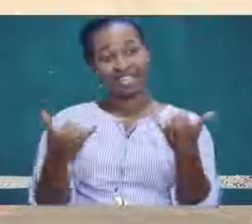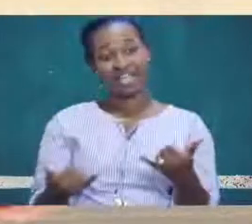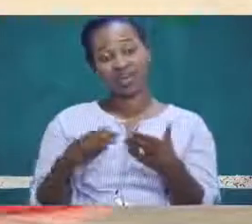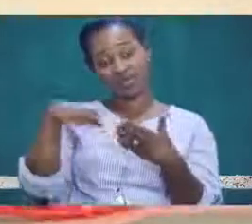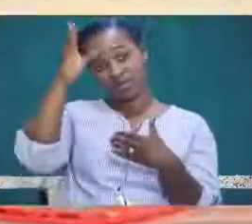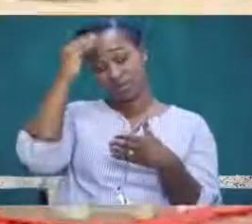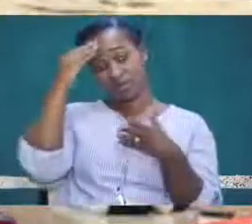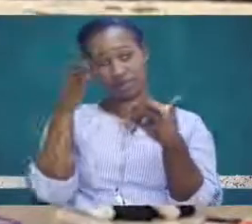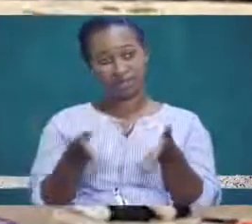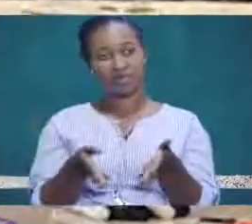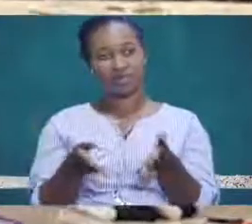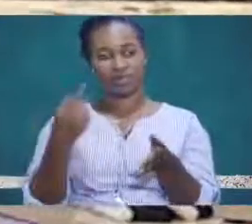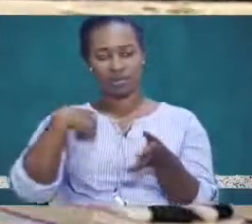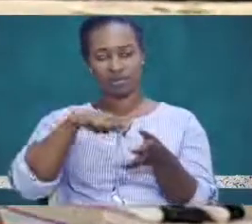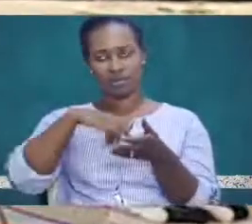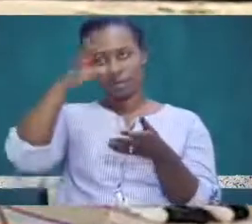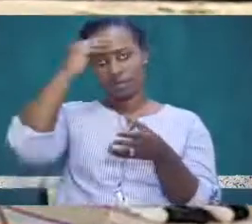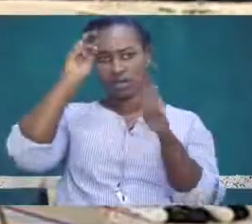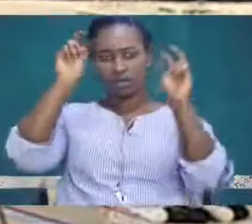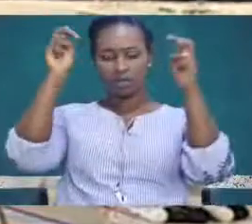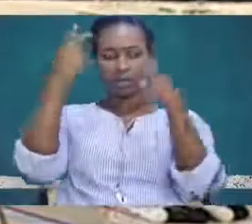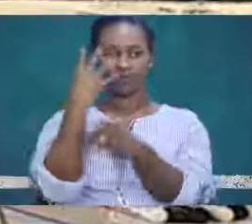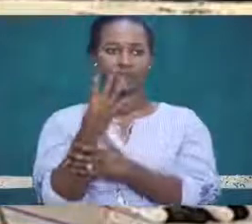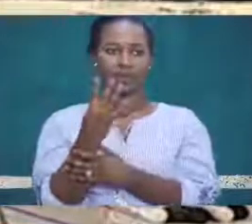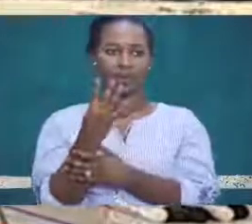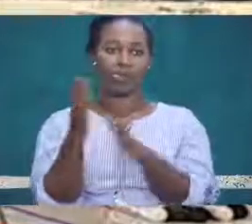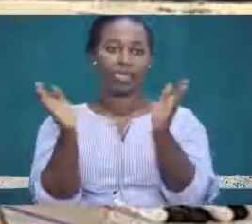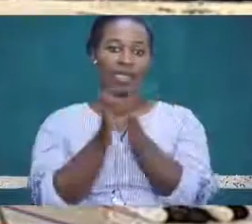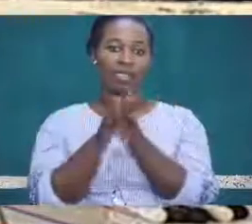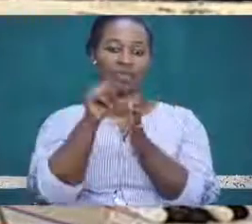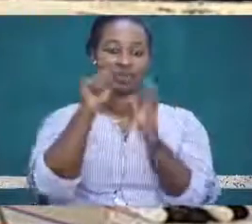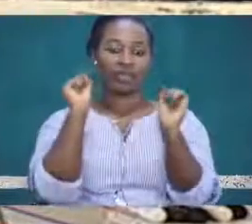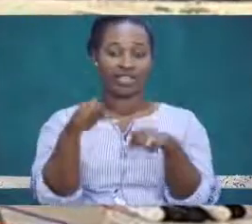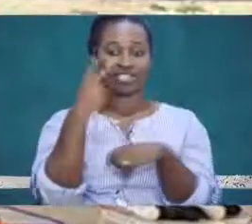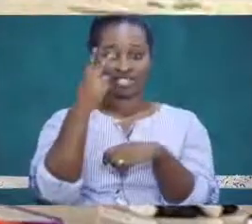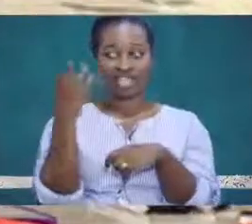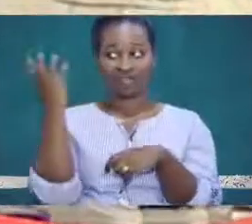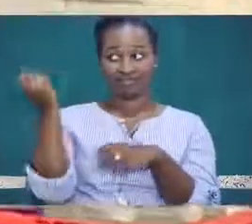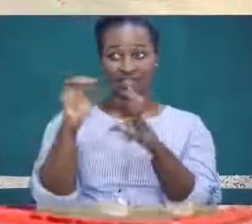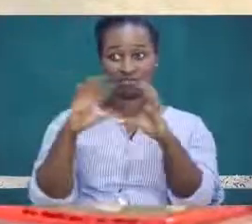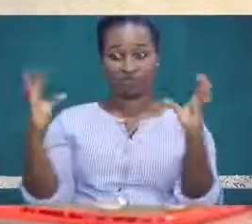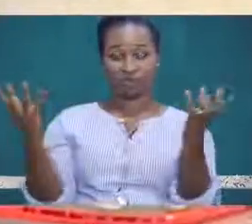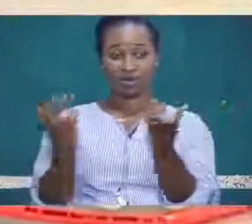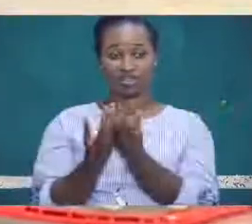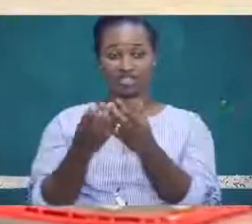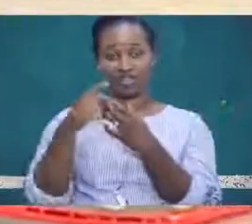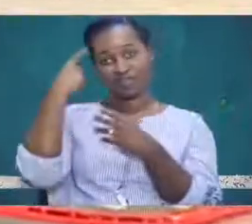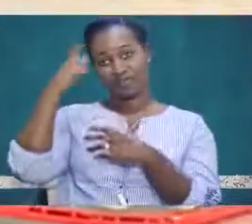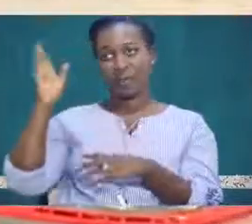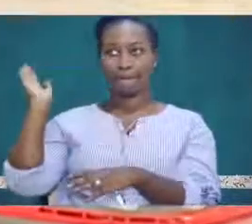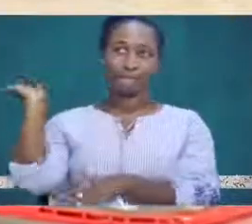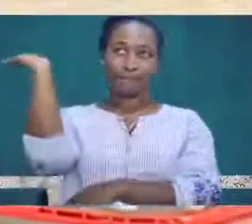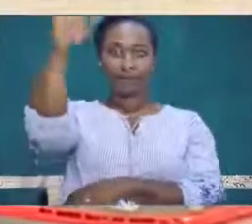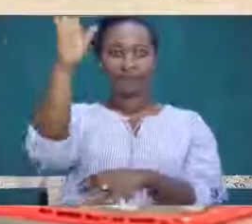lesson is still on Unit 4, and you can see me with a ball, a volleyball. Do you guys know